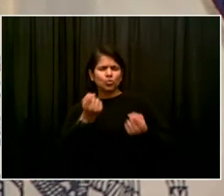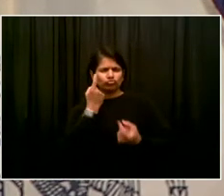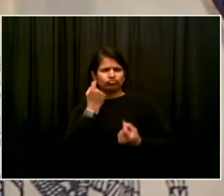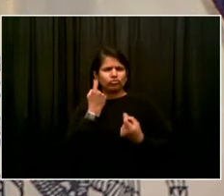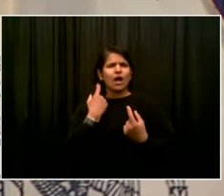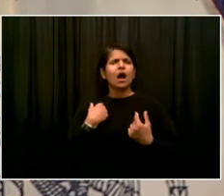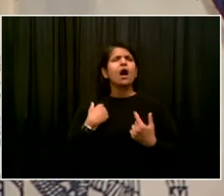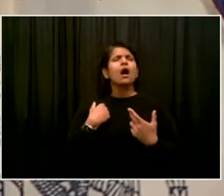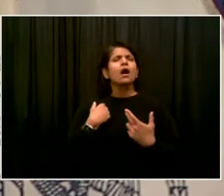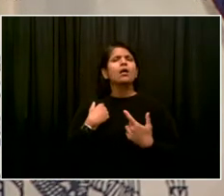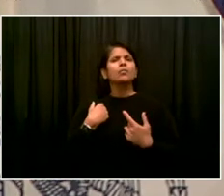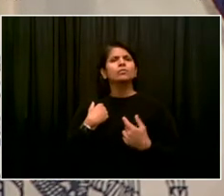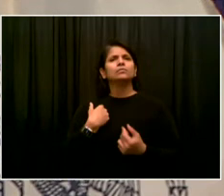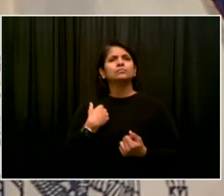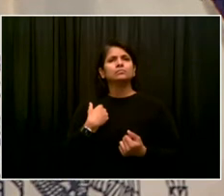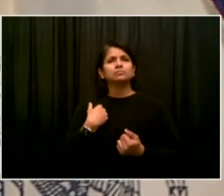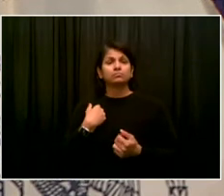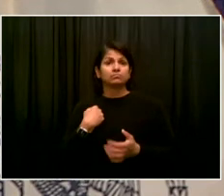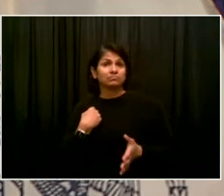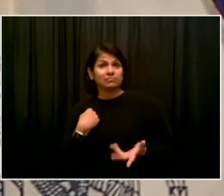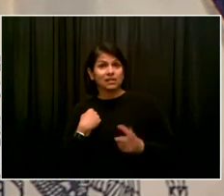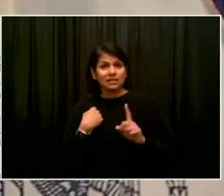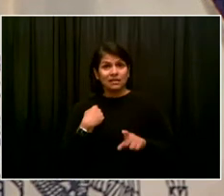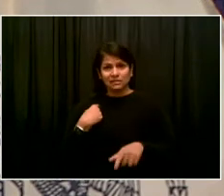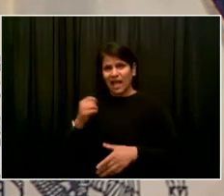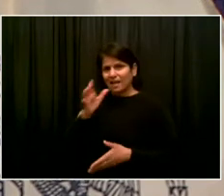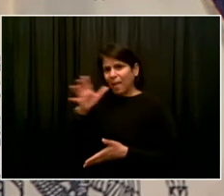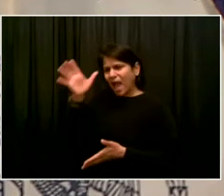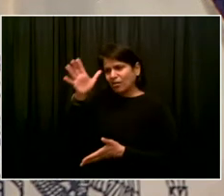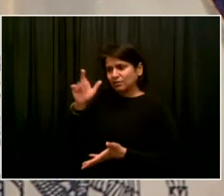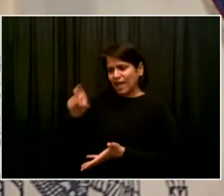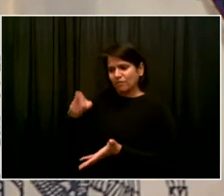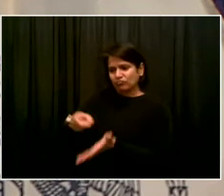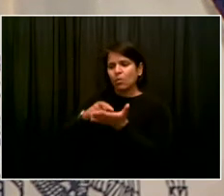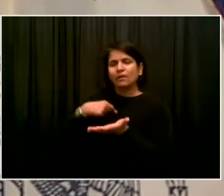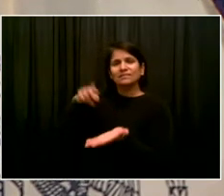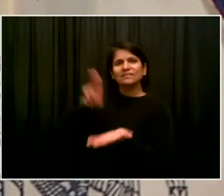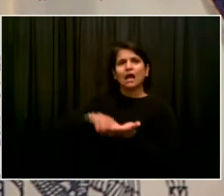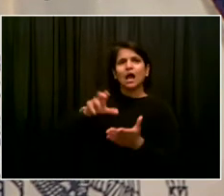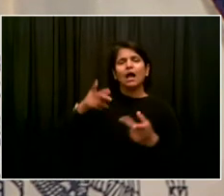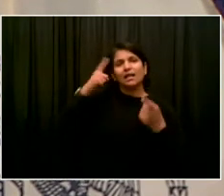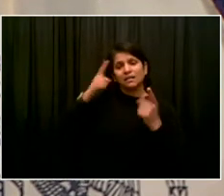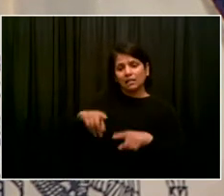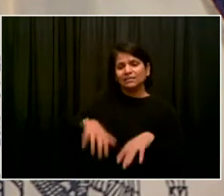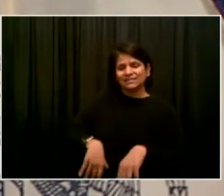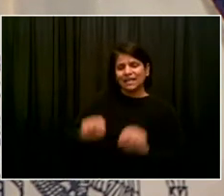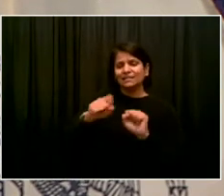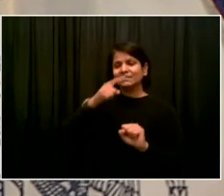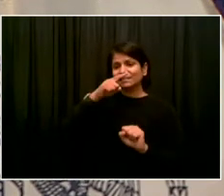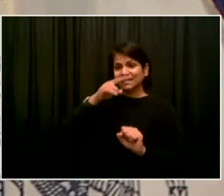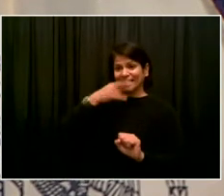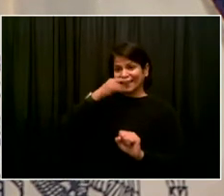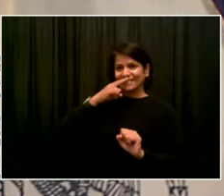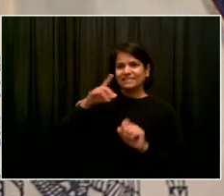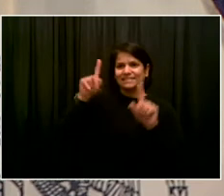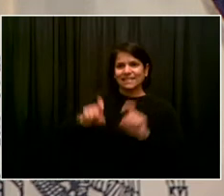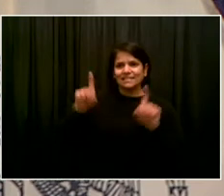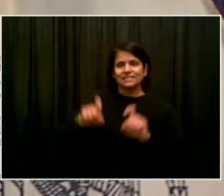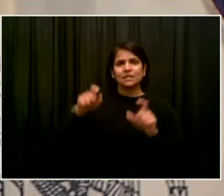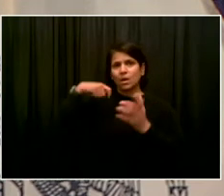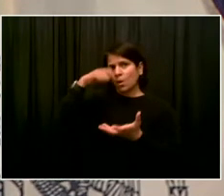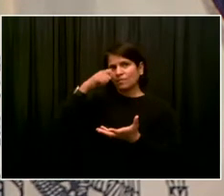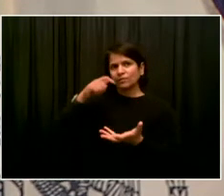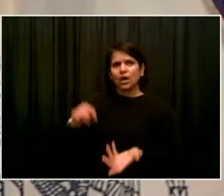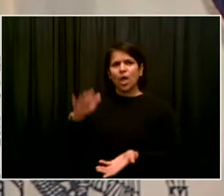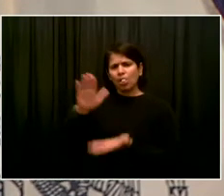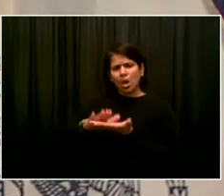new data from your office for several months. We had it at less than 25% students and staff opting in. We know that you were required to release